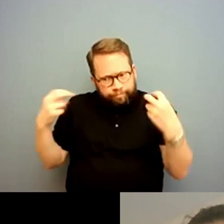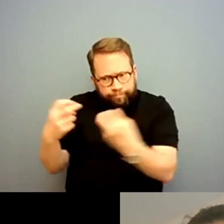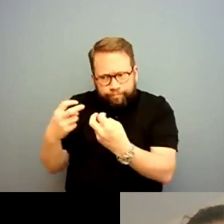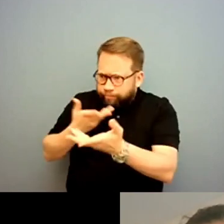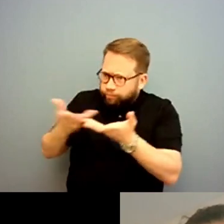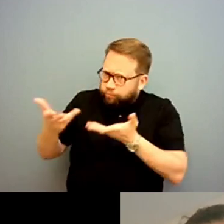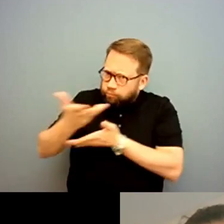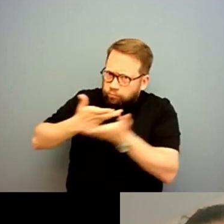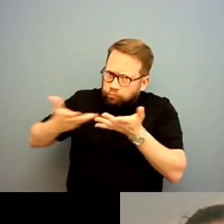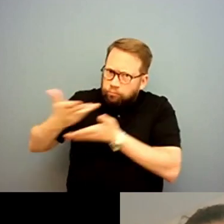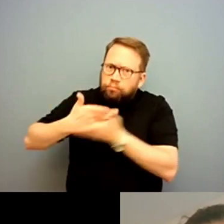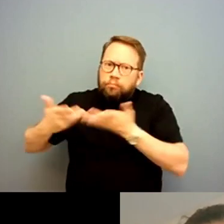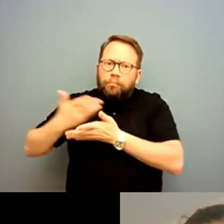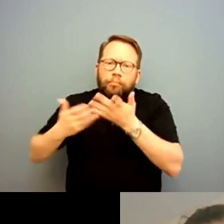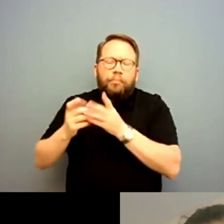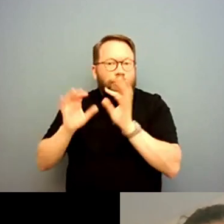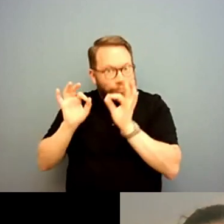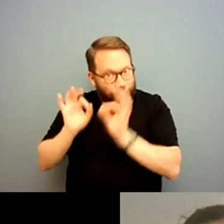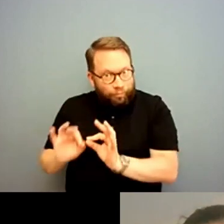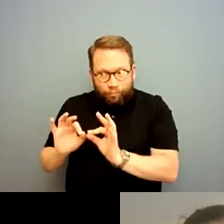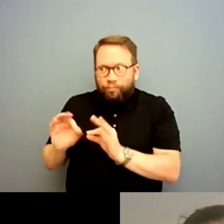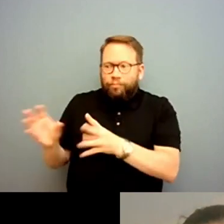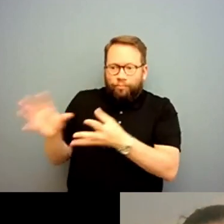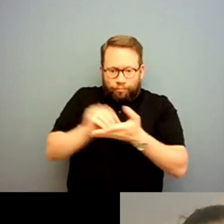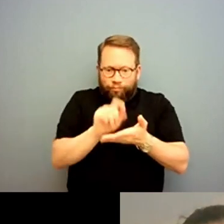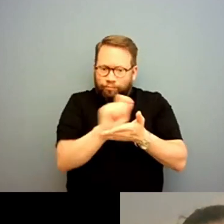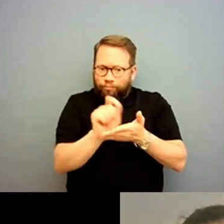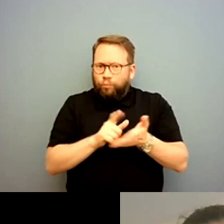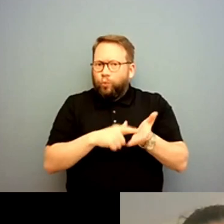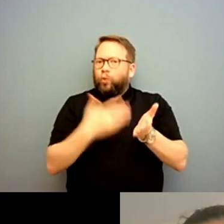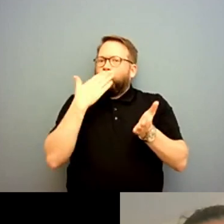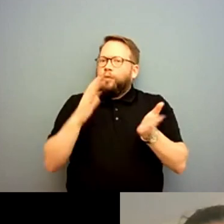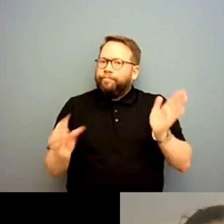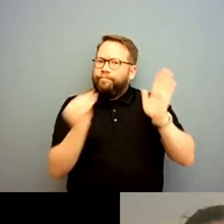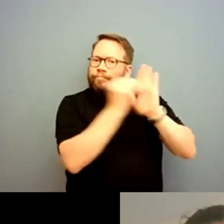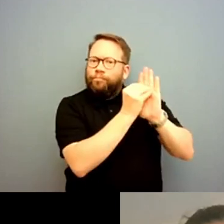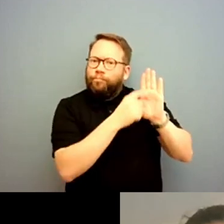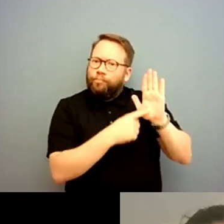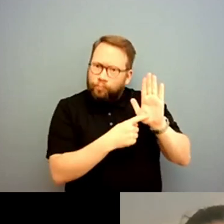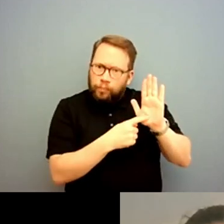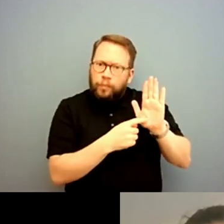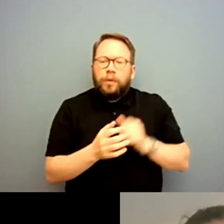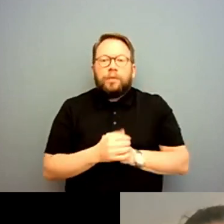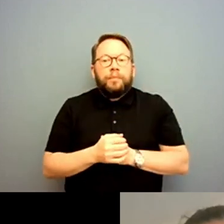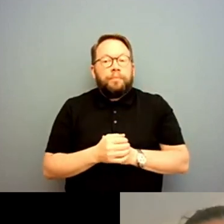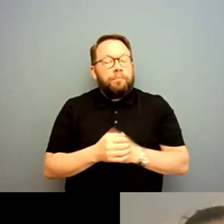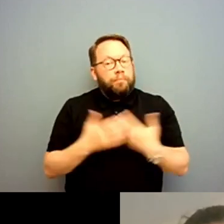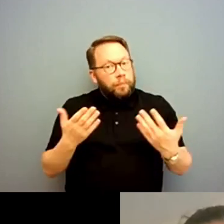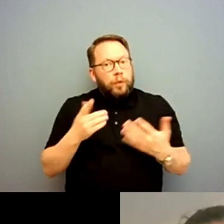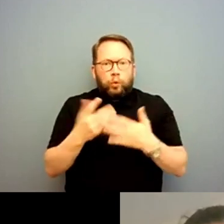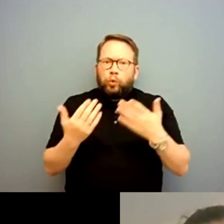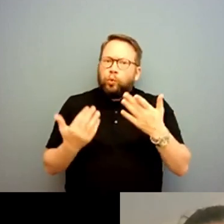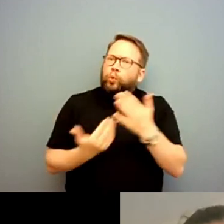Also, I think the new UN special expert on the rights of older persons